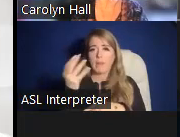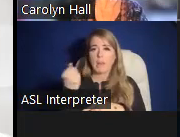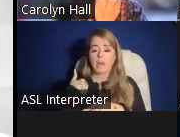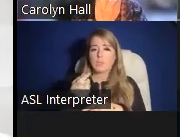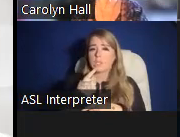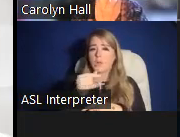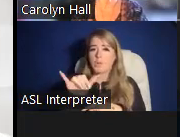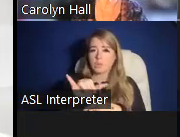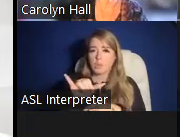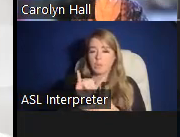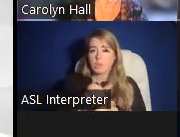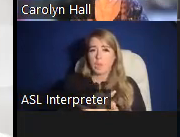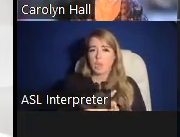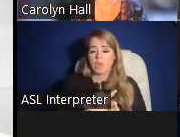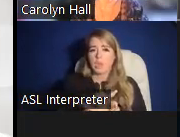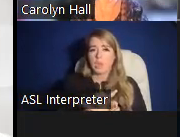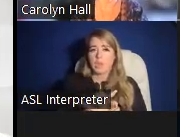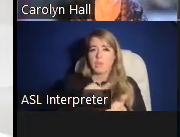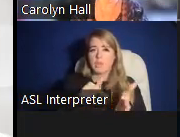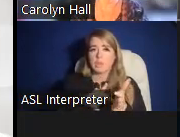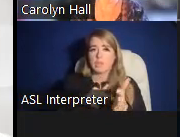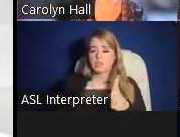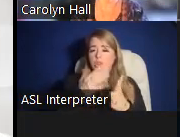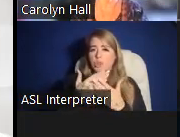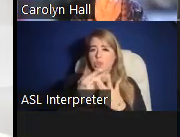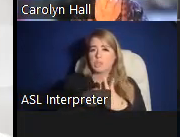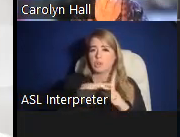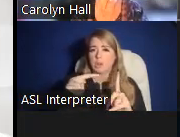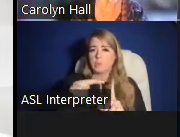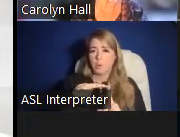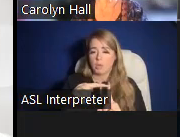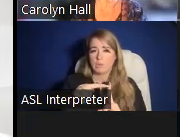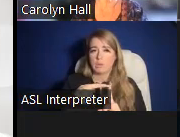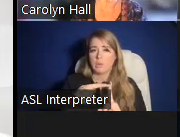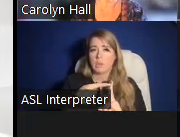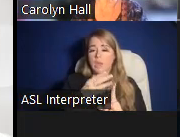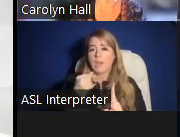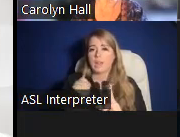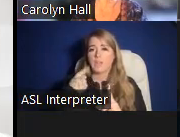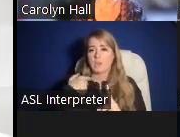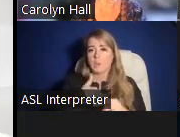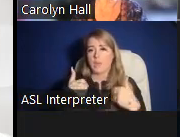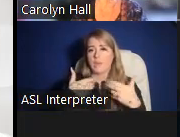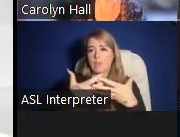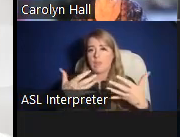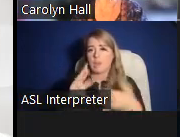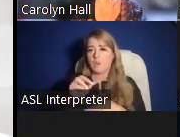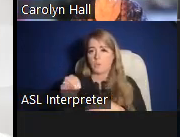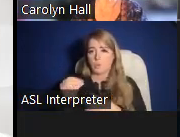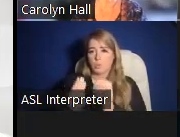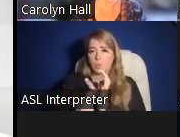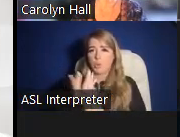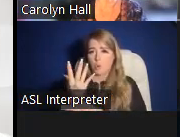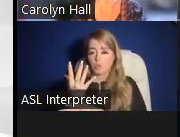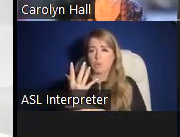that we have a starting point with that first report, and I think that there's a lot of room for growth. And so I think that I've heard a